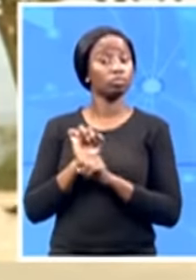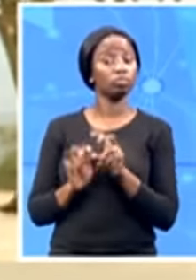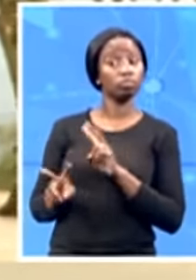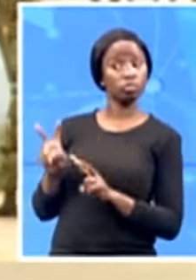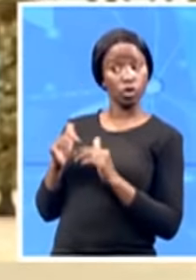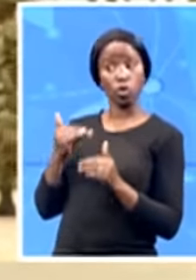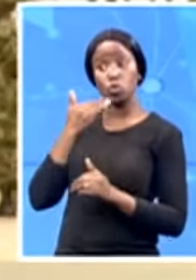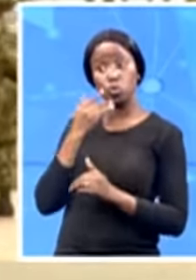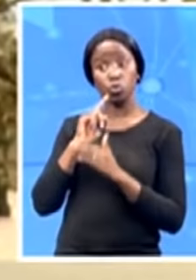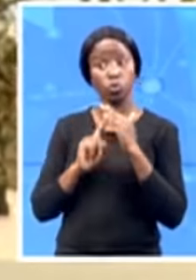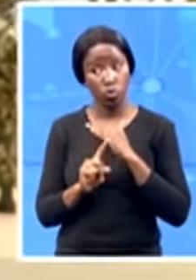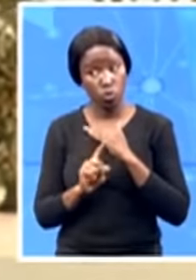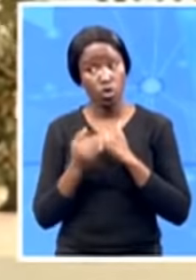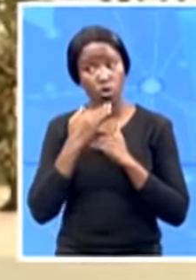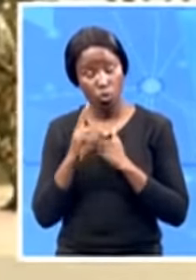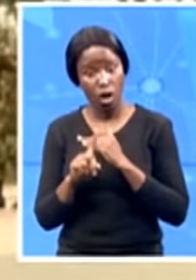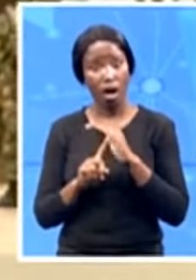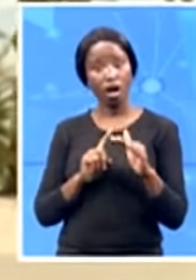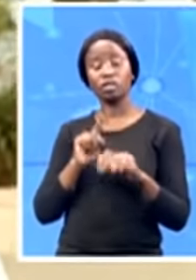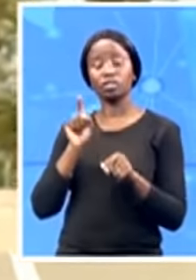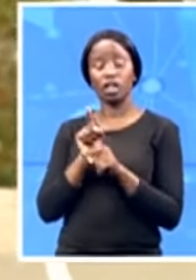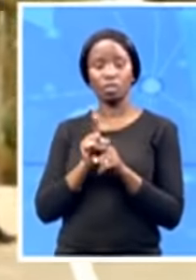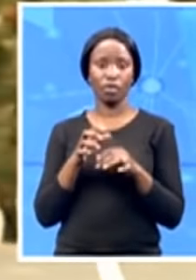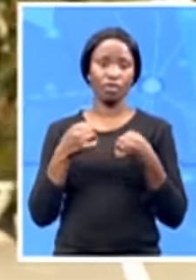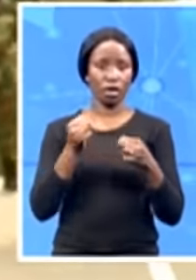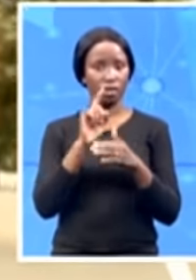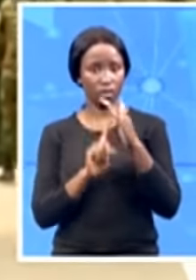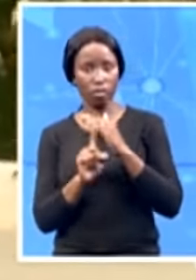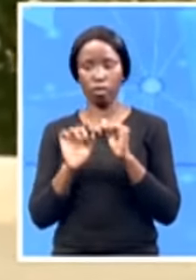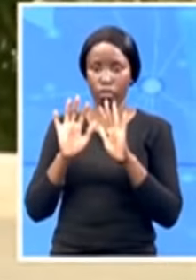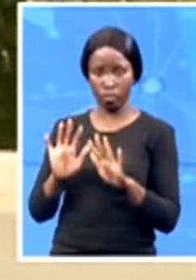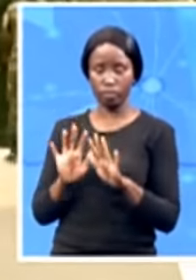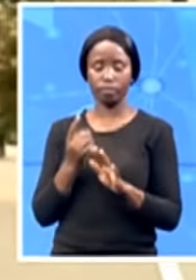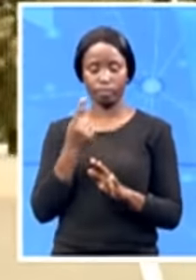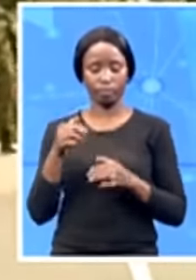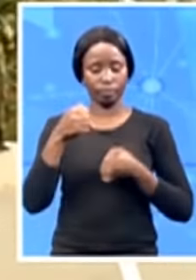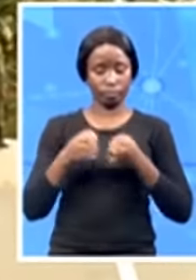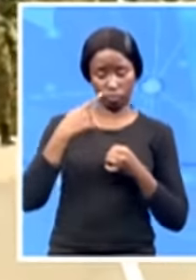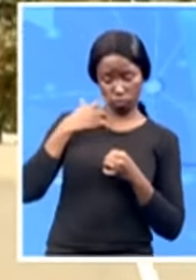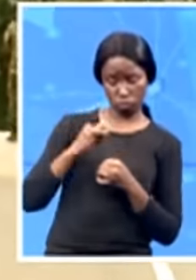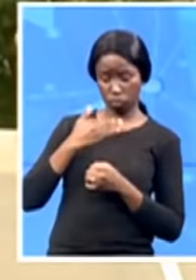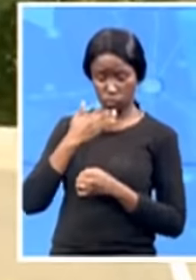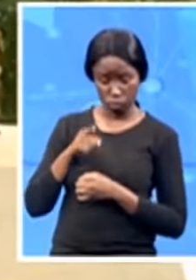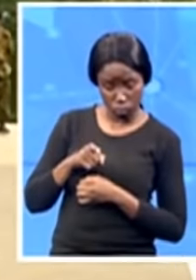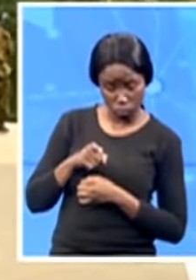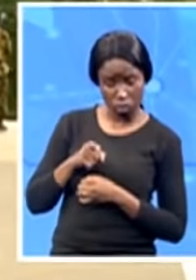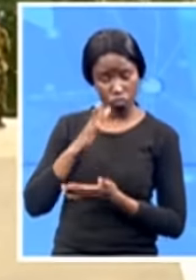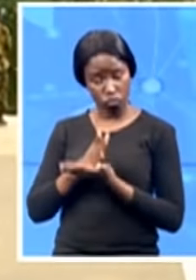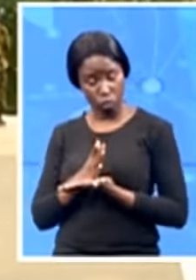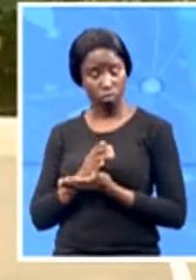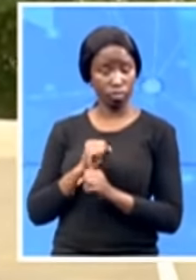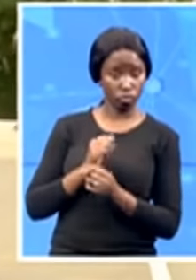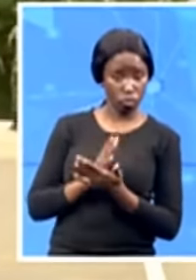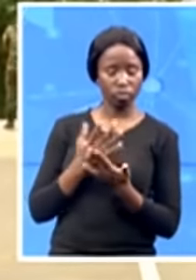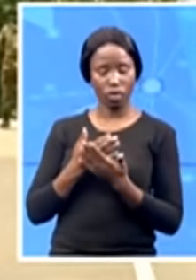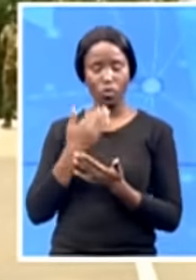vehicles go through, they stop each vehicle to check who is going through into the president's home. And again, since we've